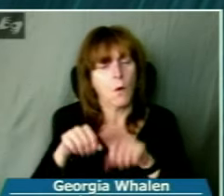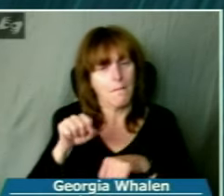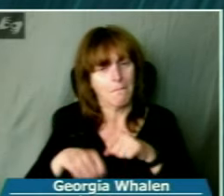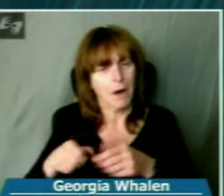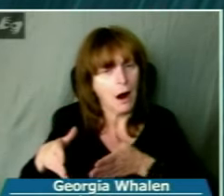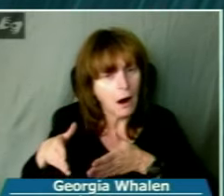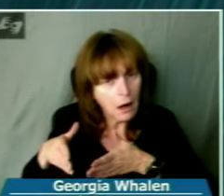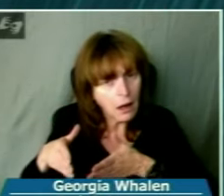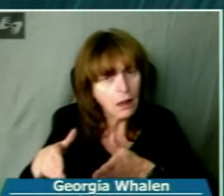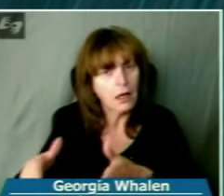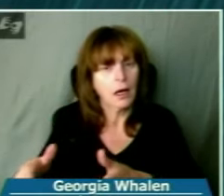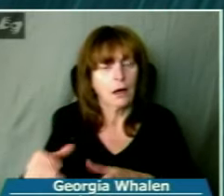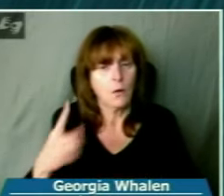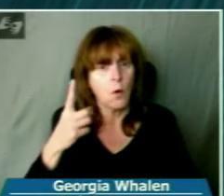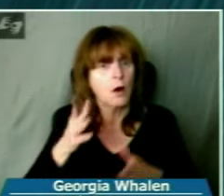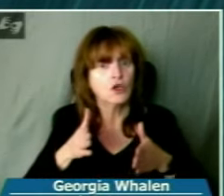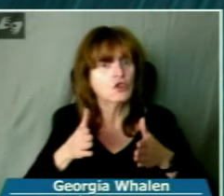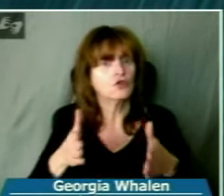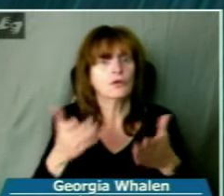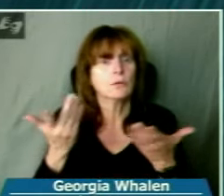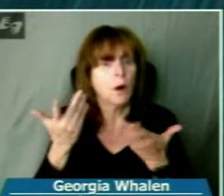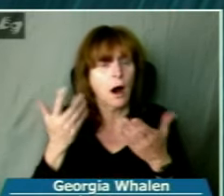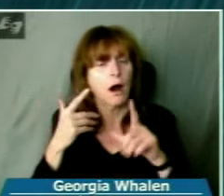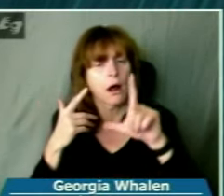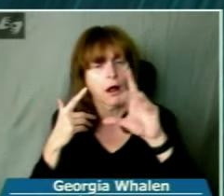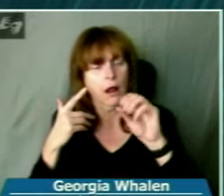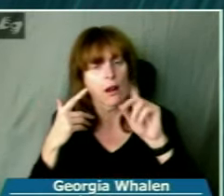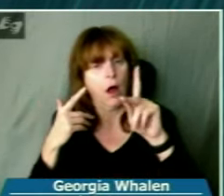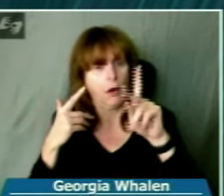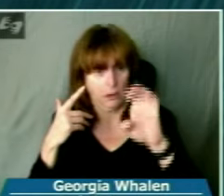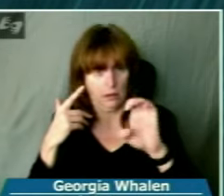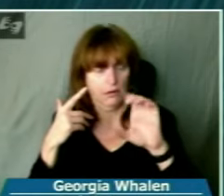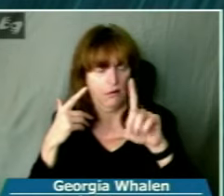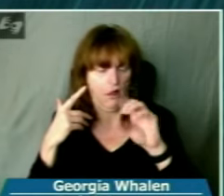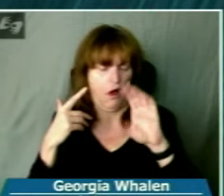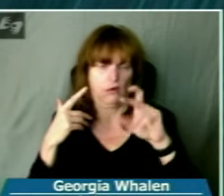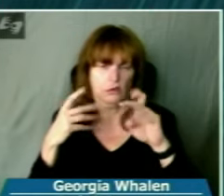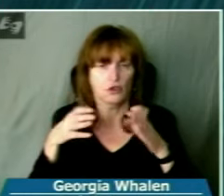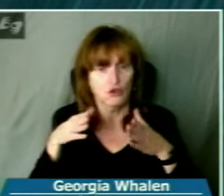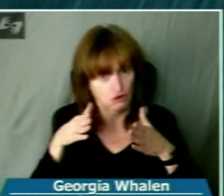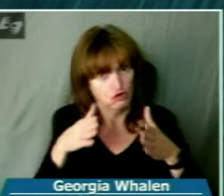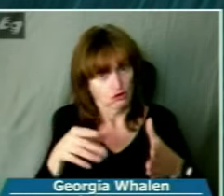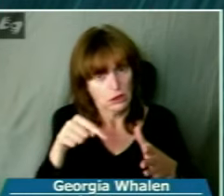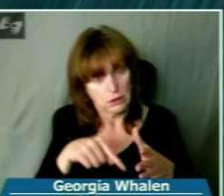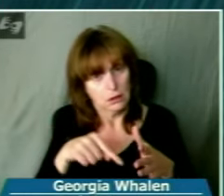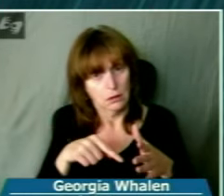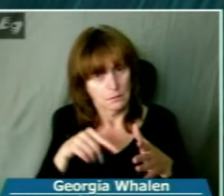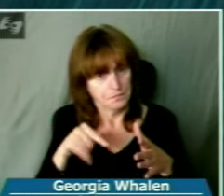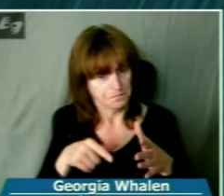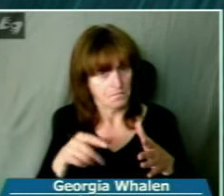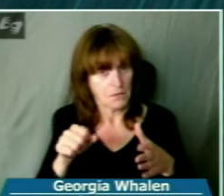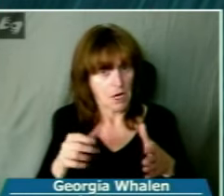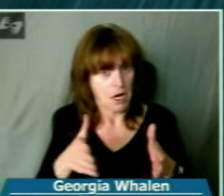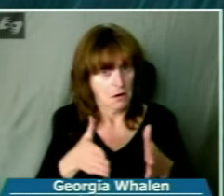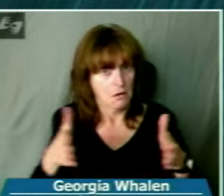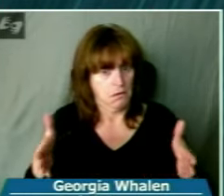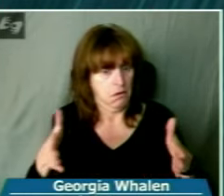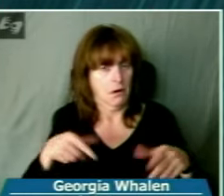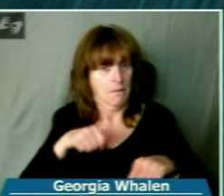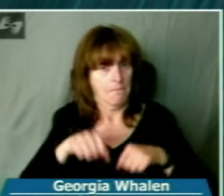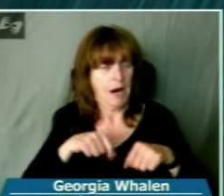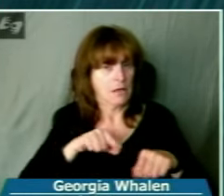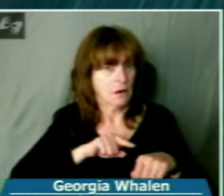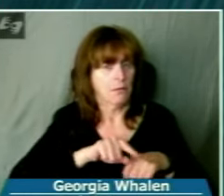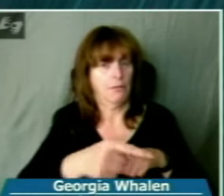physical separation built into that. We have the Cannon Street bike lane. We have a number of cycle lanes throughout the city. I can tell you that